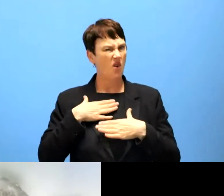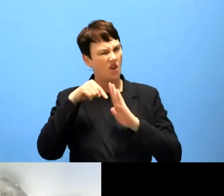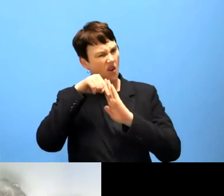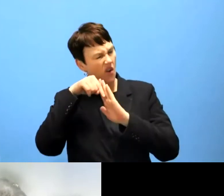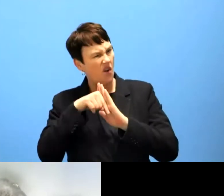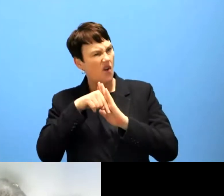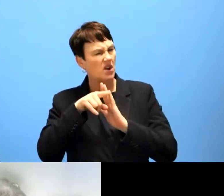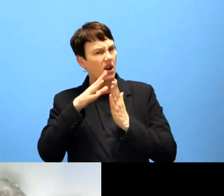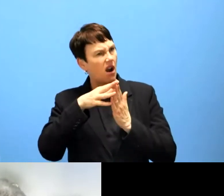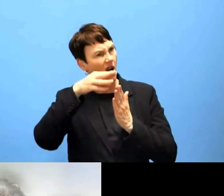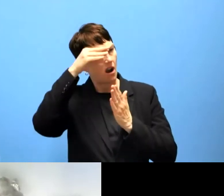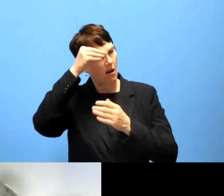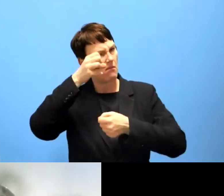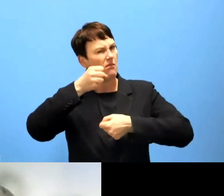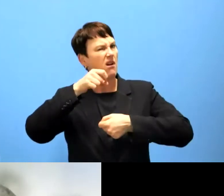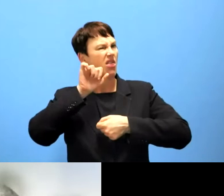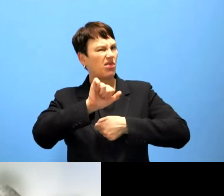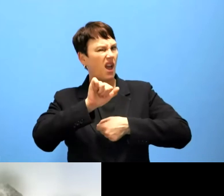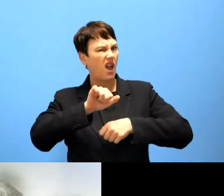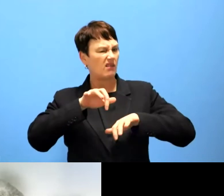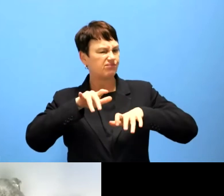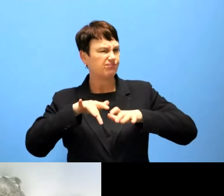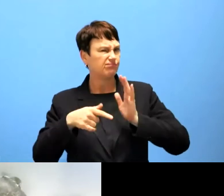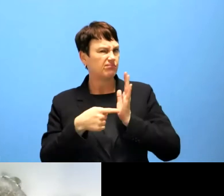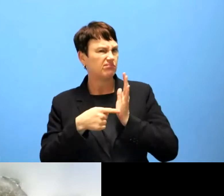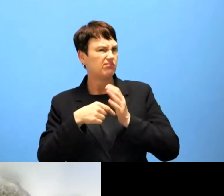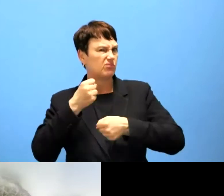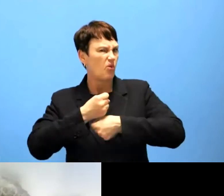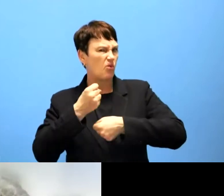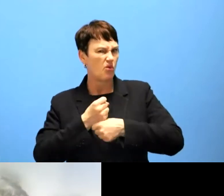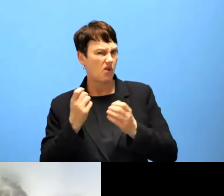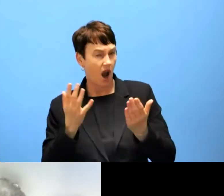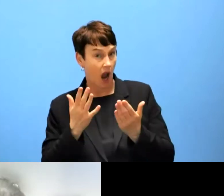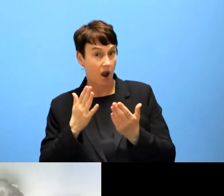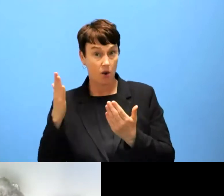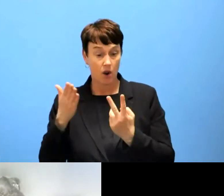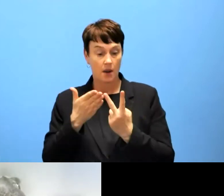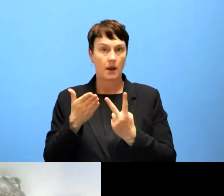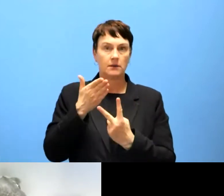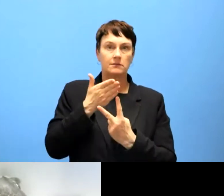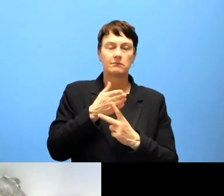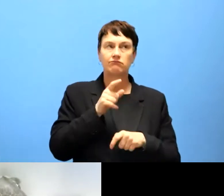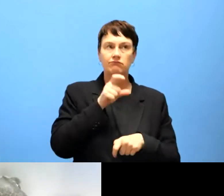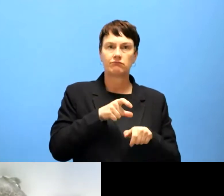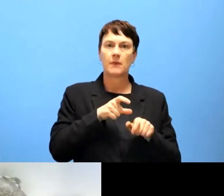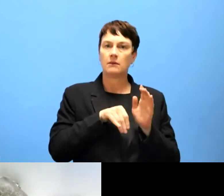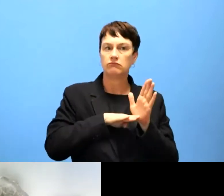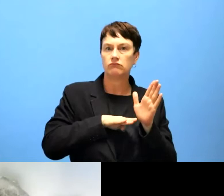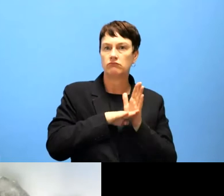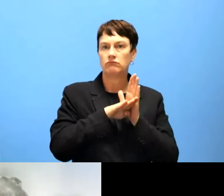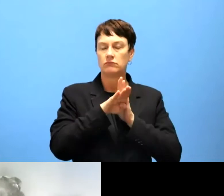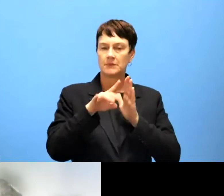abstract functional requirements. And on the other hand, the technical users who don't want to